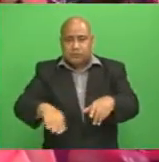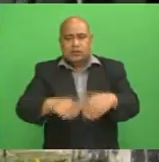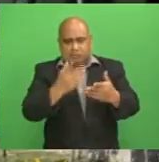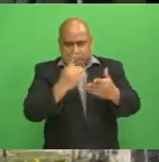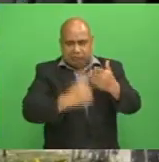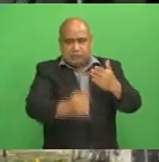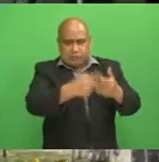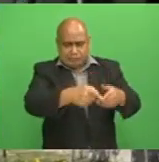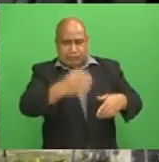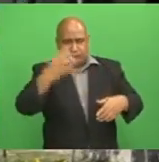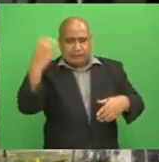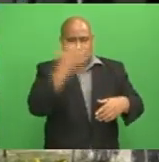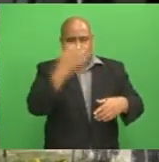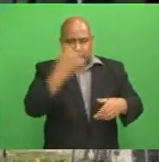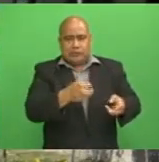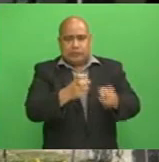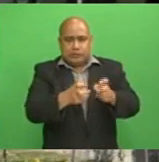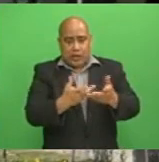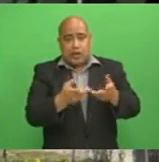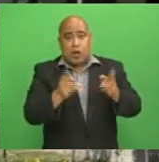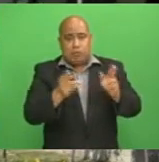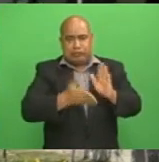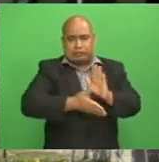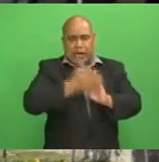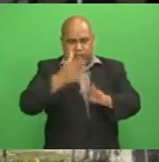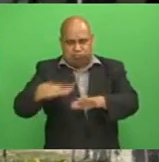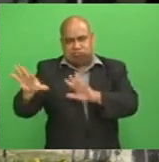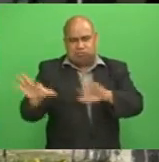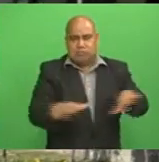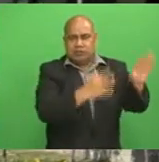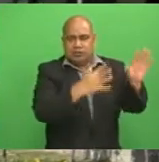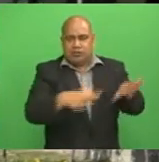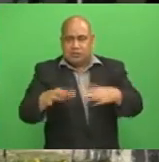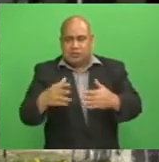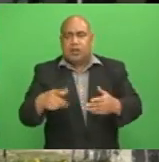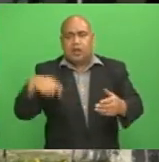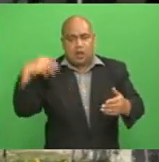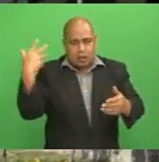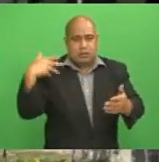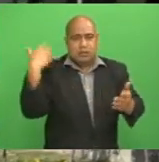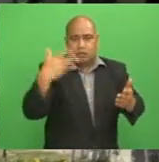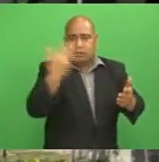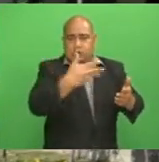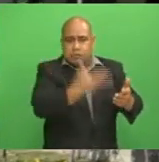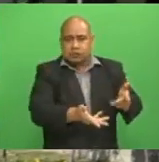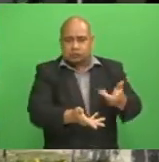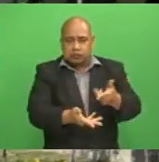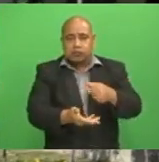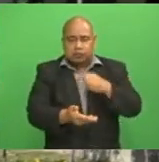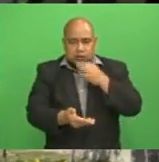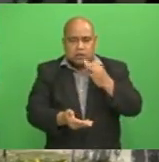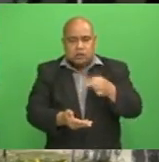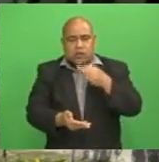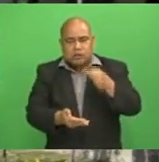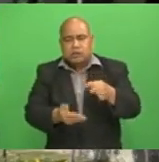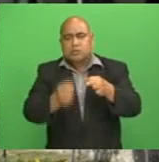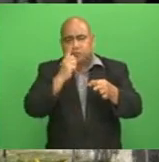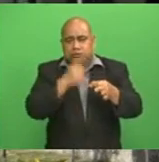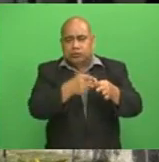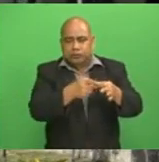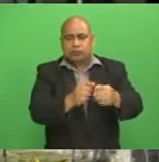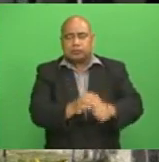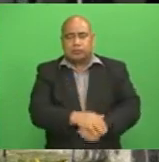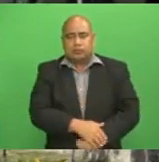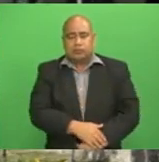tides. Hilanangaw ng palabu, tangi vakina chuma na Rukurukulevu. The last seawall was built